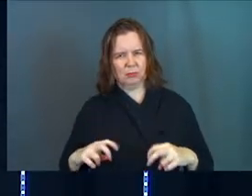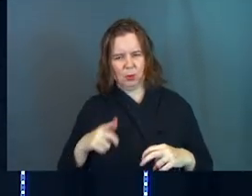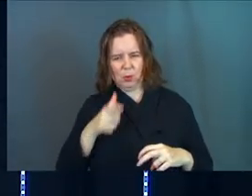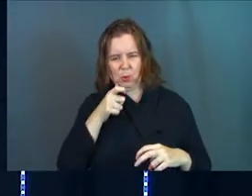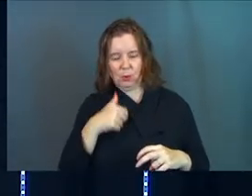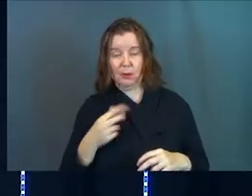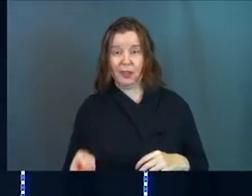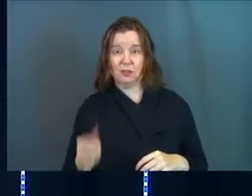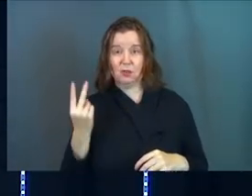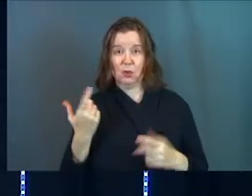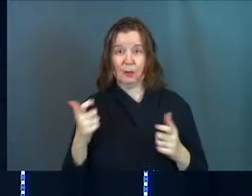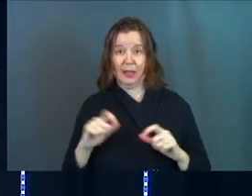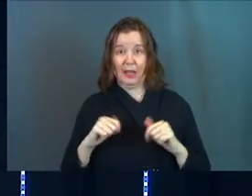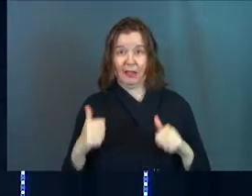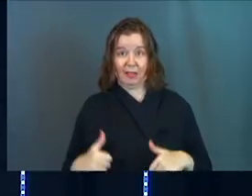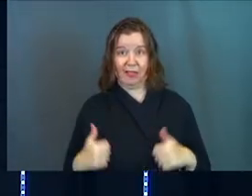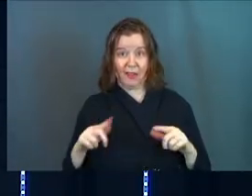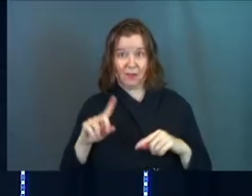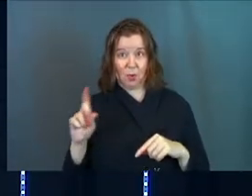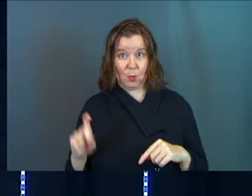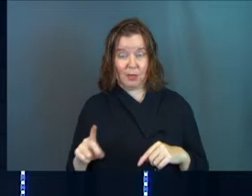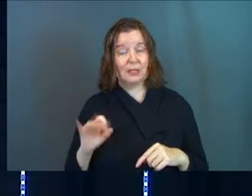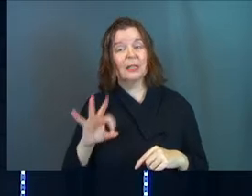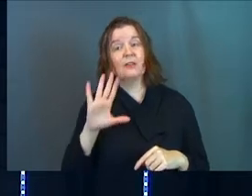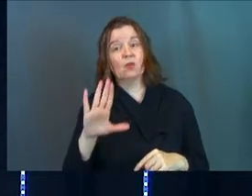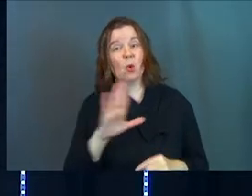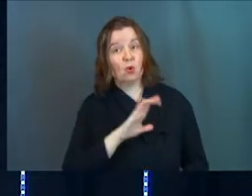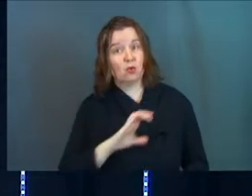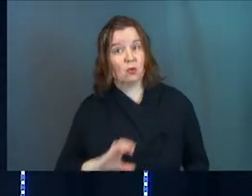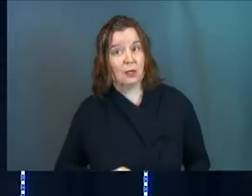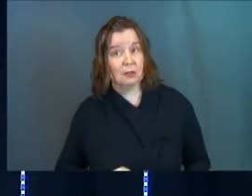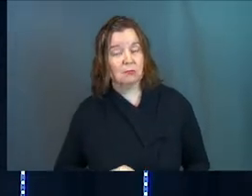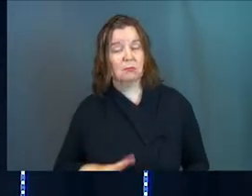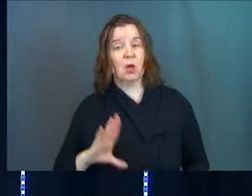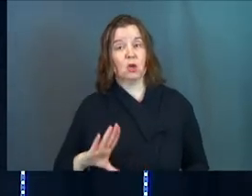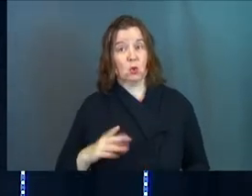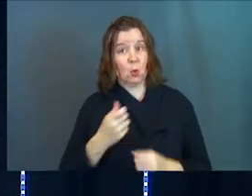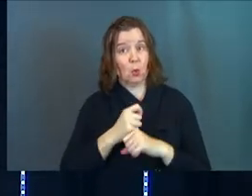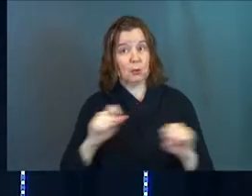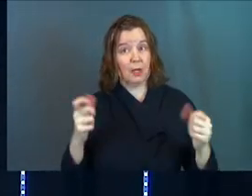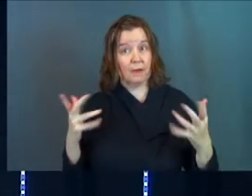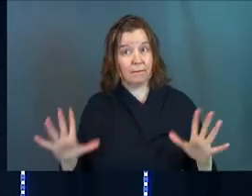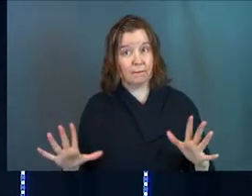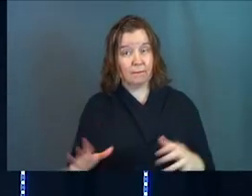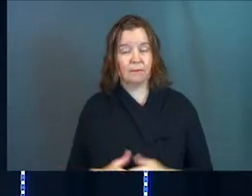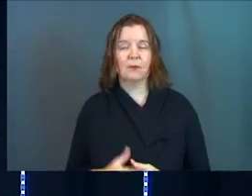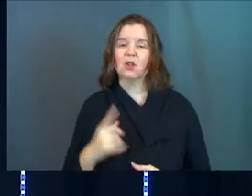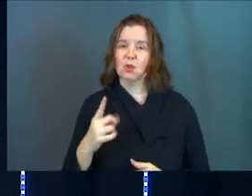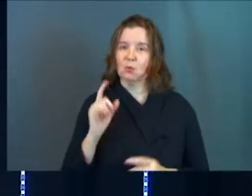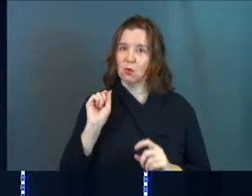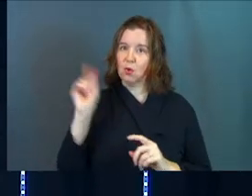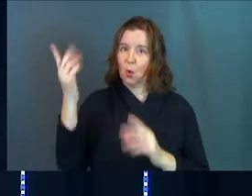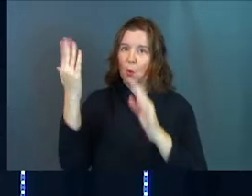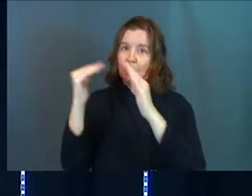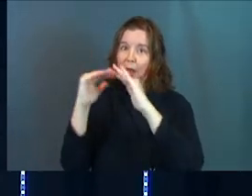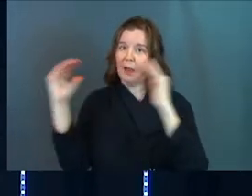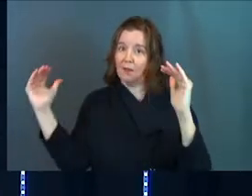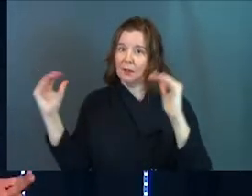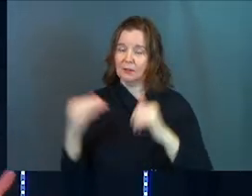life questions. Right? Like, if you're a Christian and you're saved, you're going to